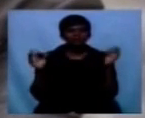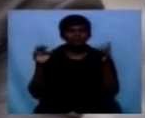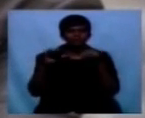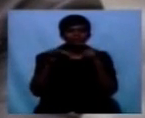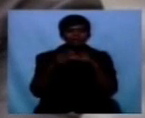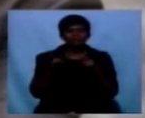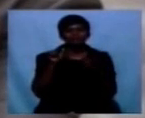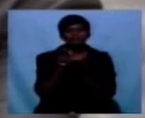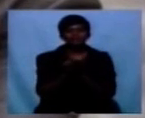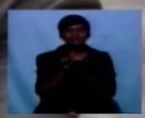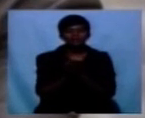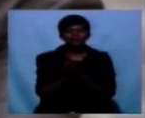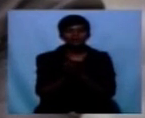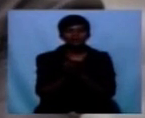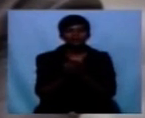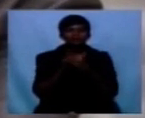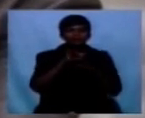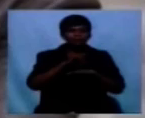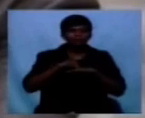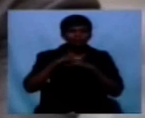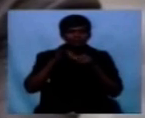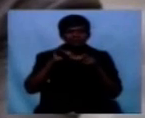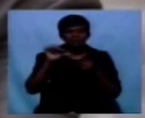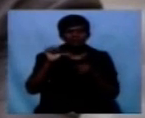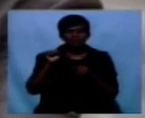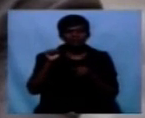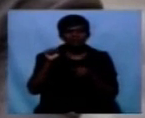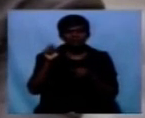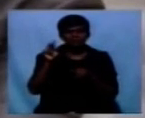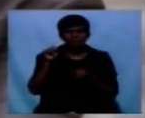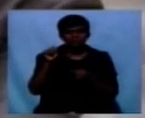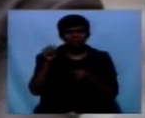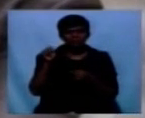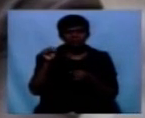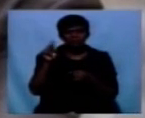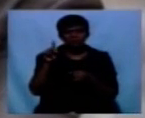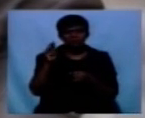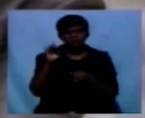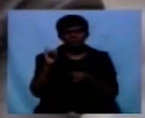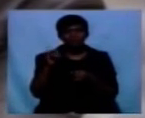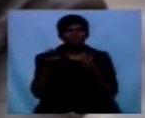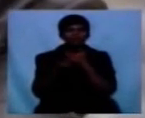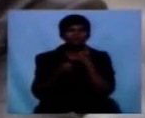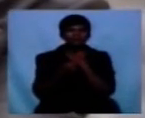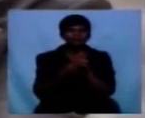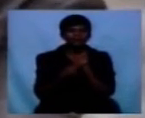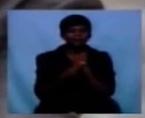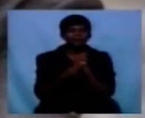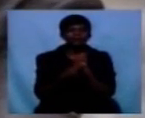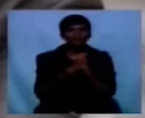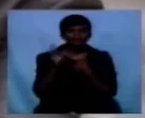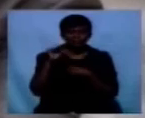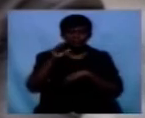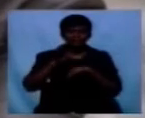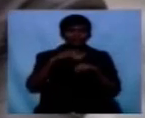in Lusaka. We want to invite Stanbic Bank. I said they have been in this construction industry, banking. They will invite in